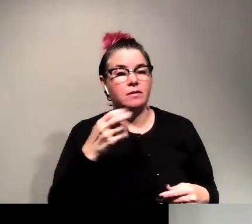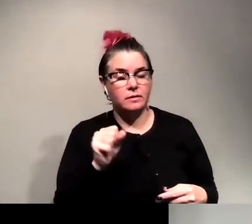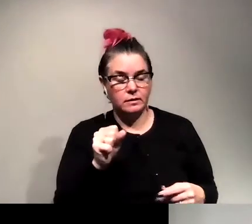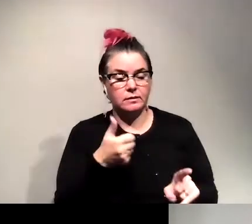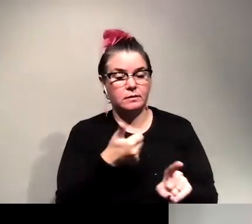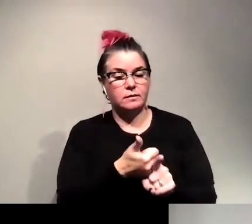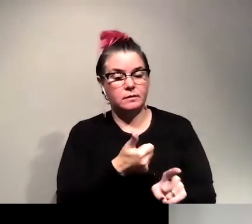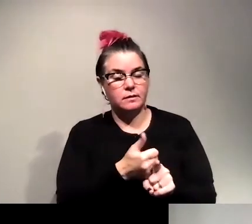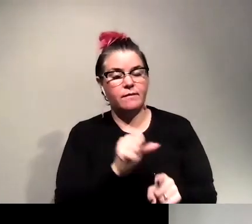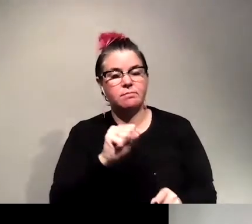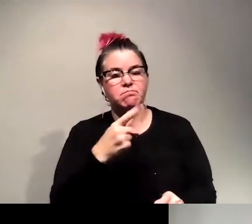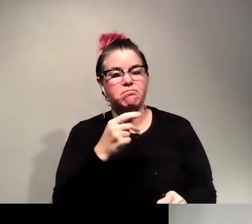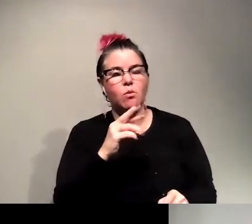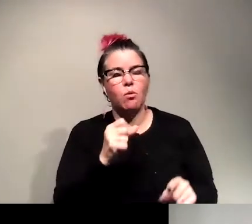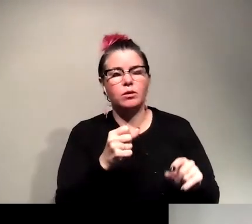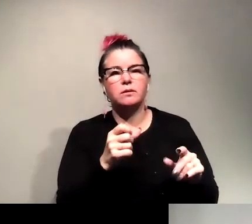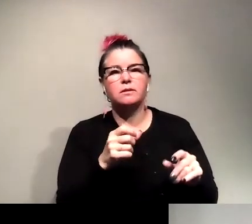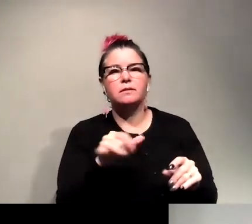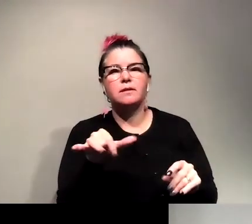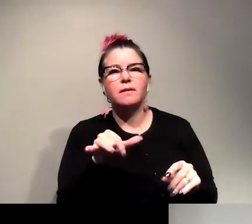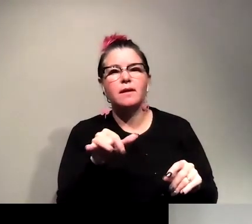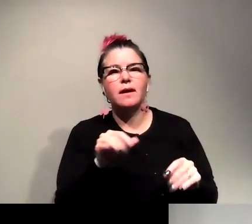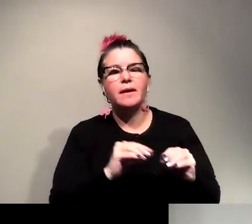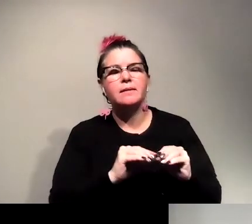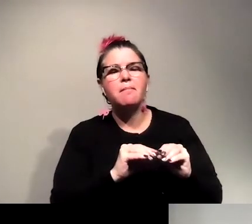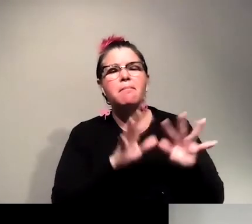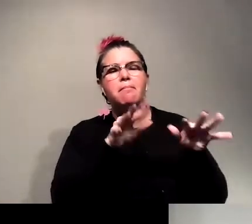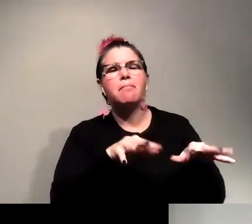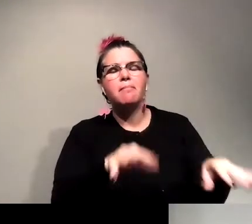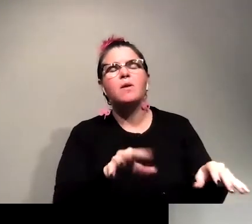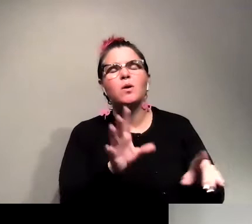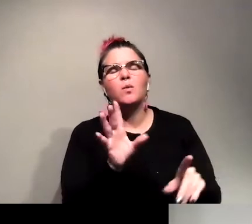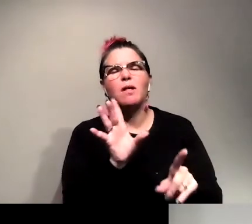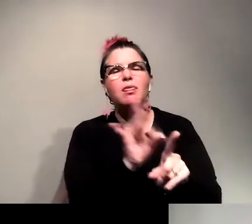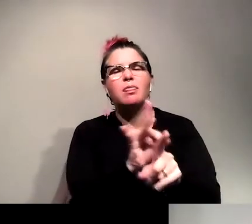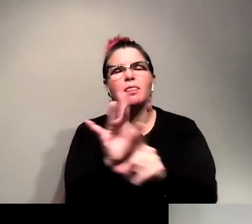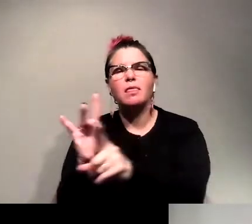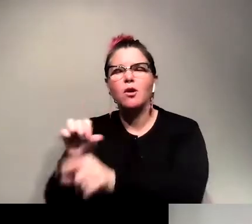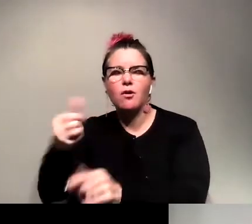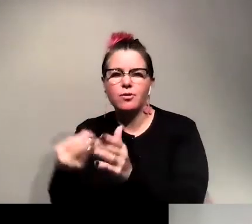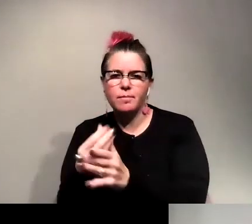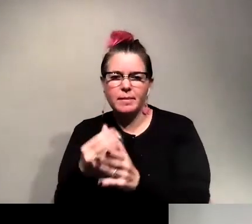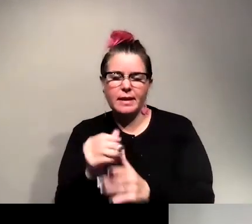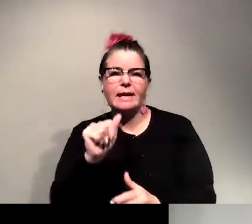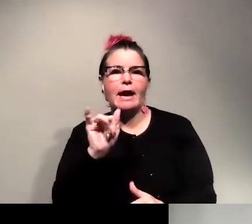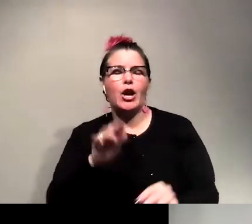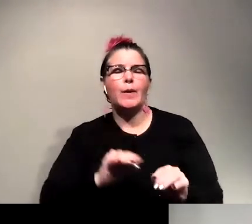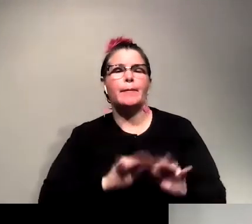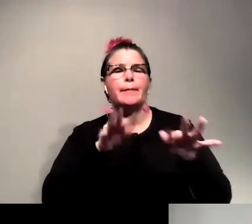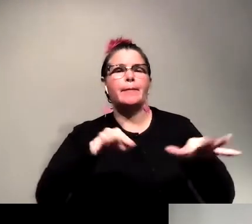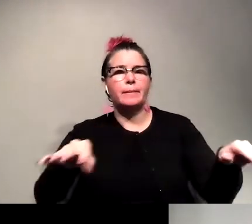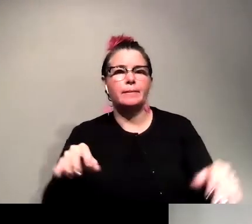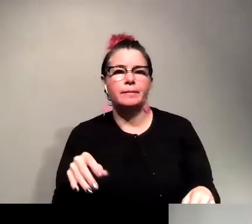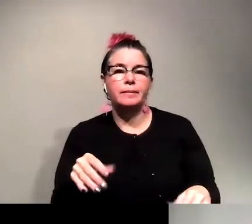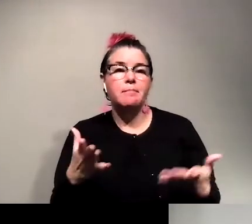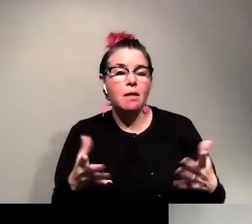has spores or like the bits that go and infect other plants, right, that are air dispersed, you might